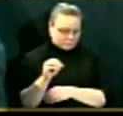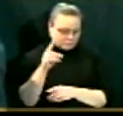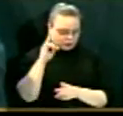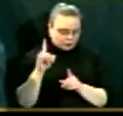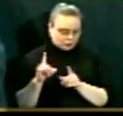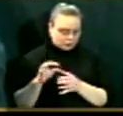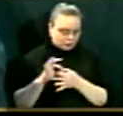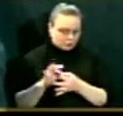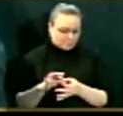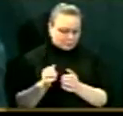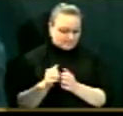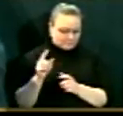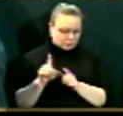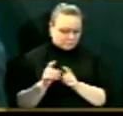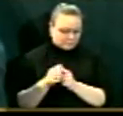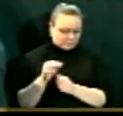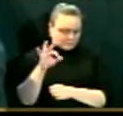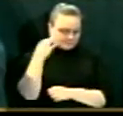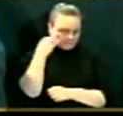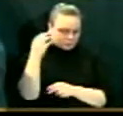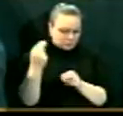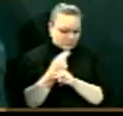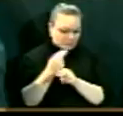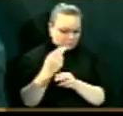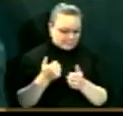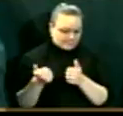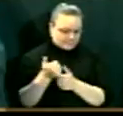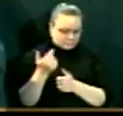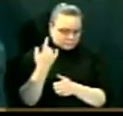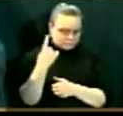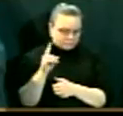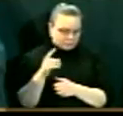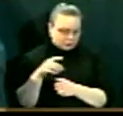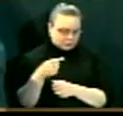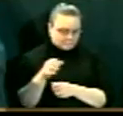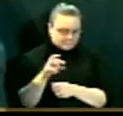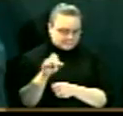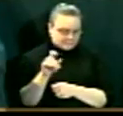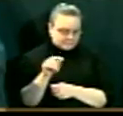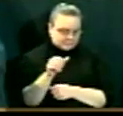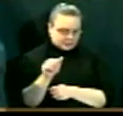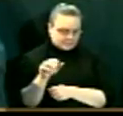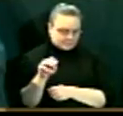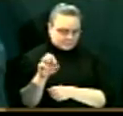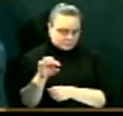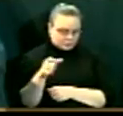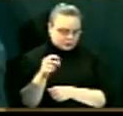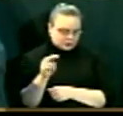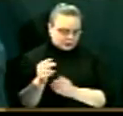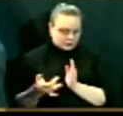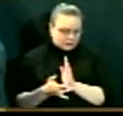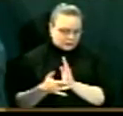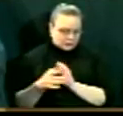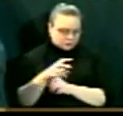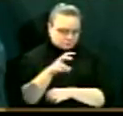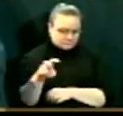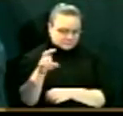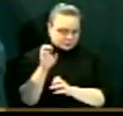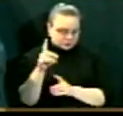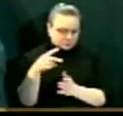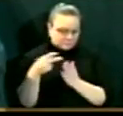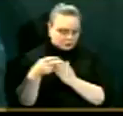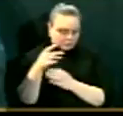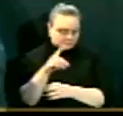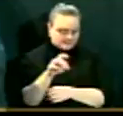with the Federal Highway Administration for extension of the Garrett A. Morgan Technology and Transportation Education Program to